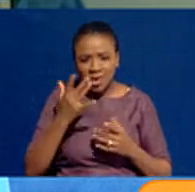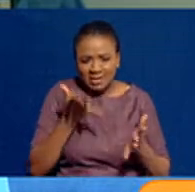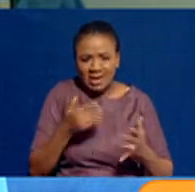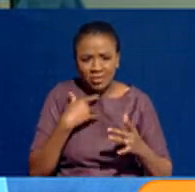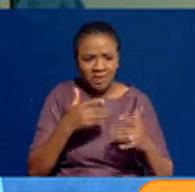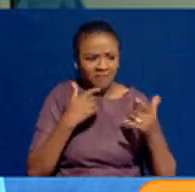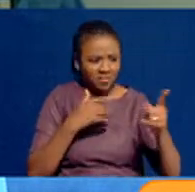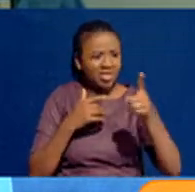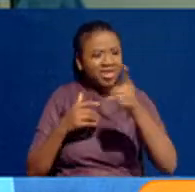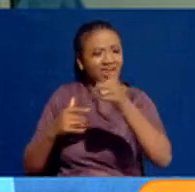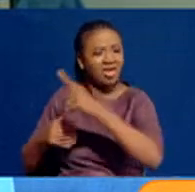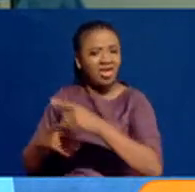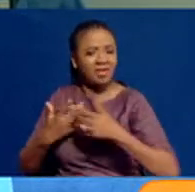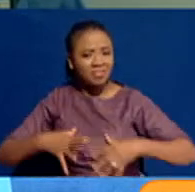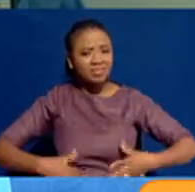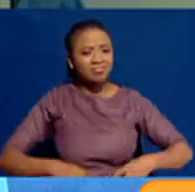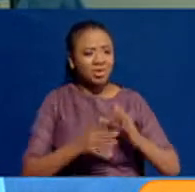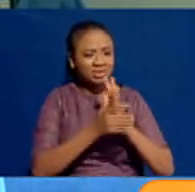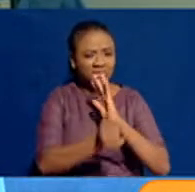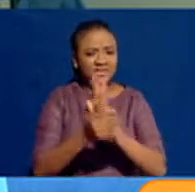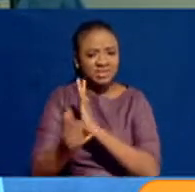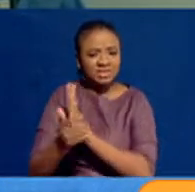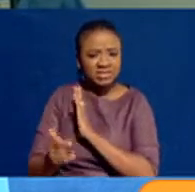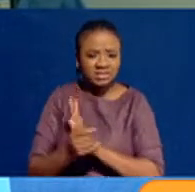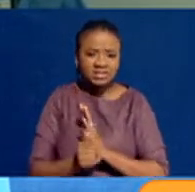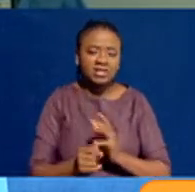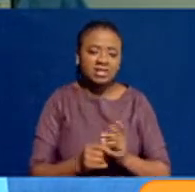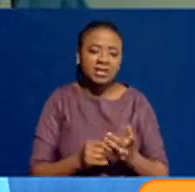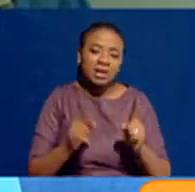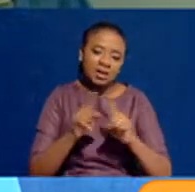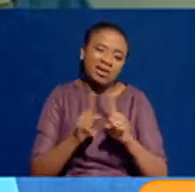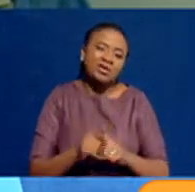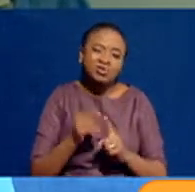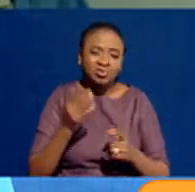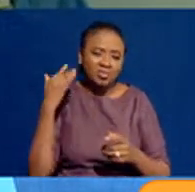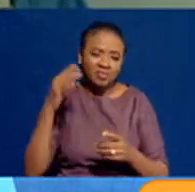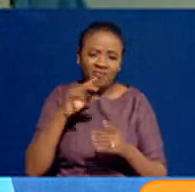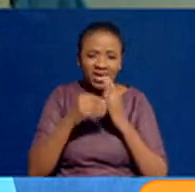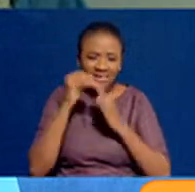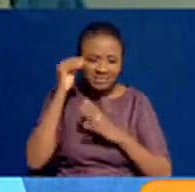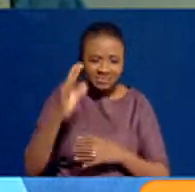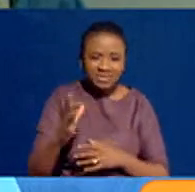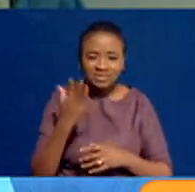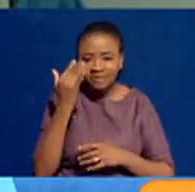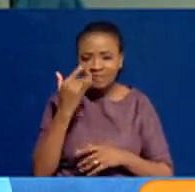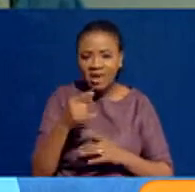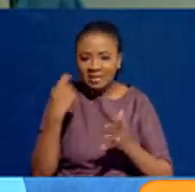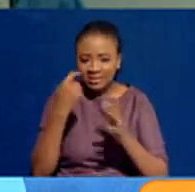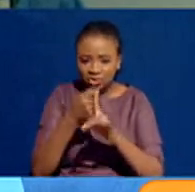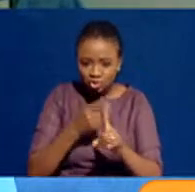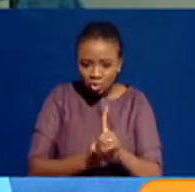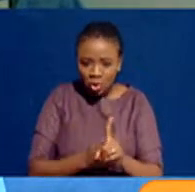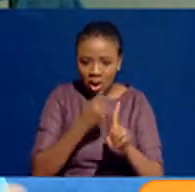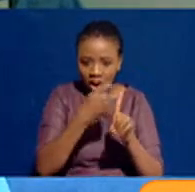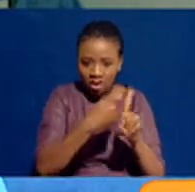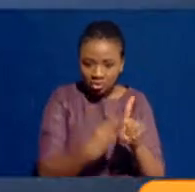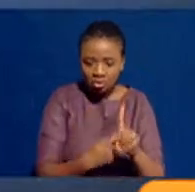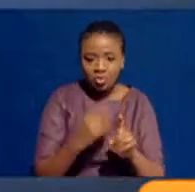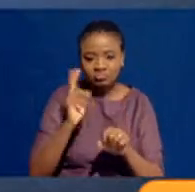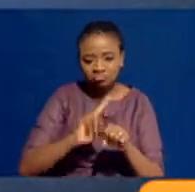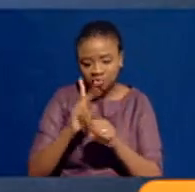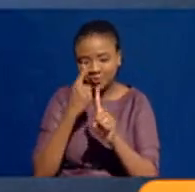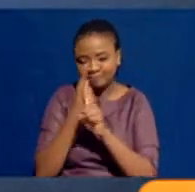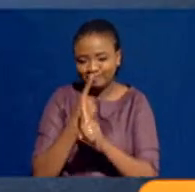extensive devices to operate. They cost a lot. They're not made around. They're imported. They're taxed. The companies charge. And the top